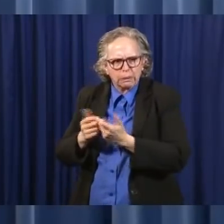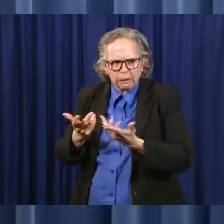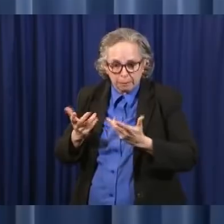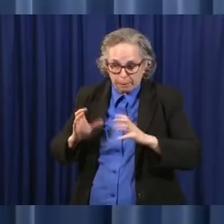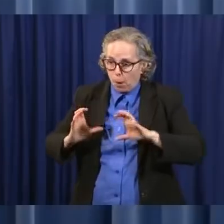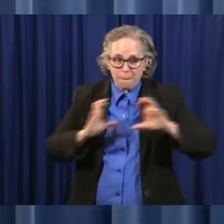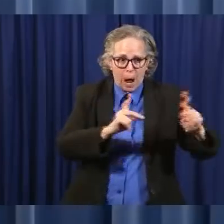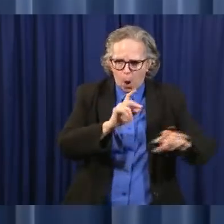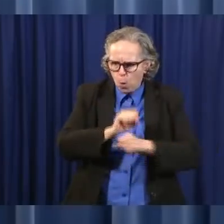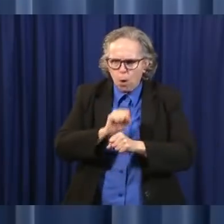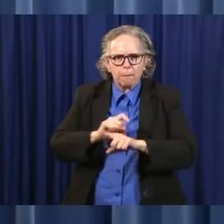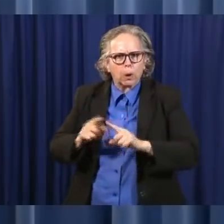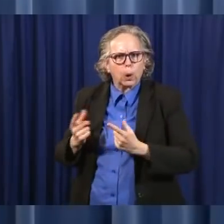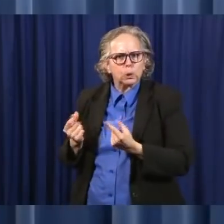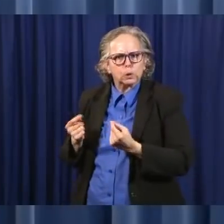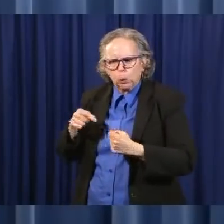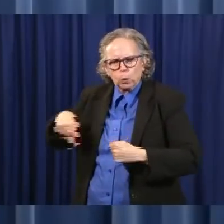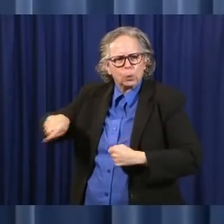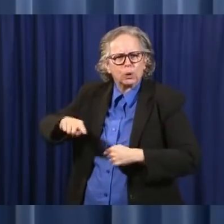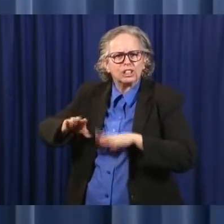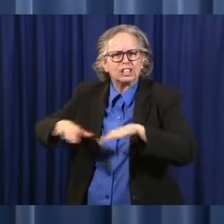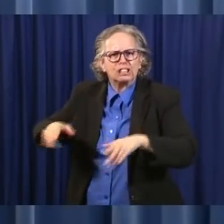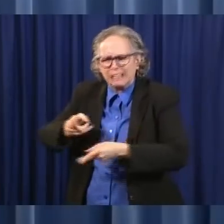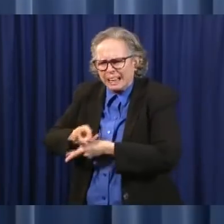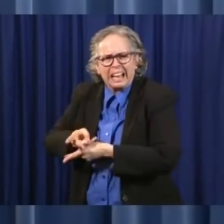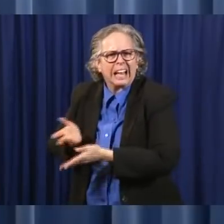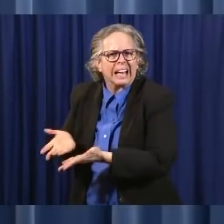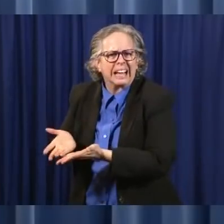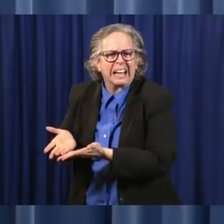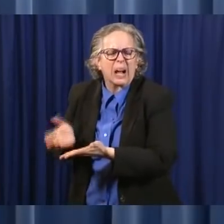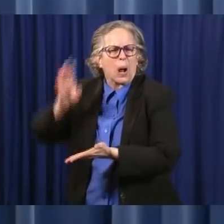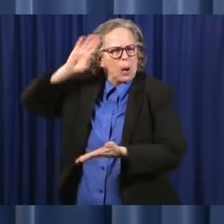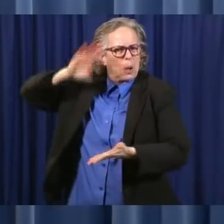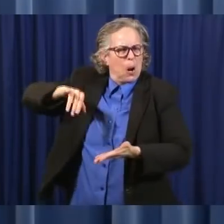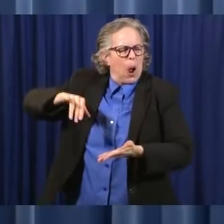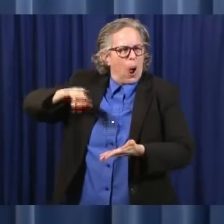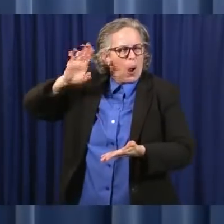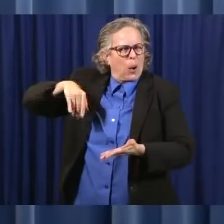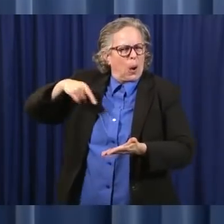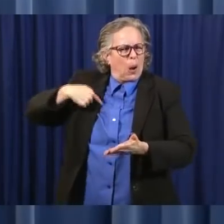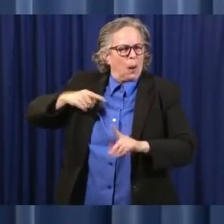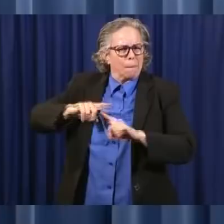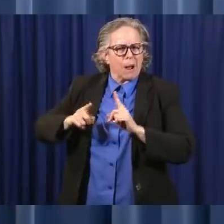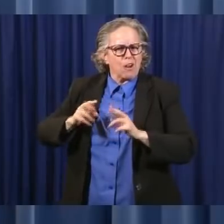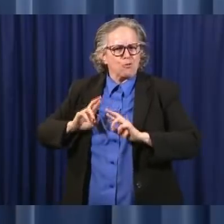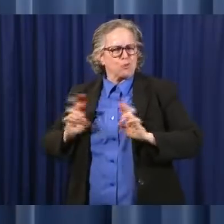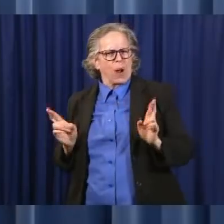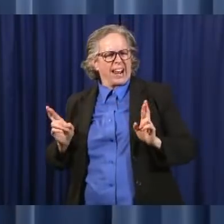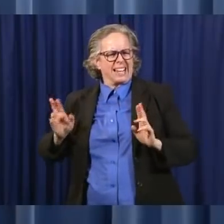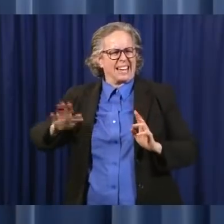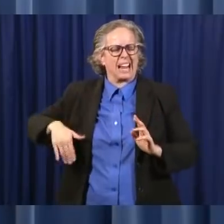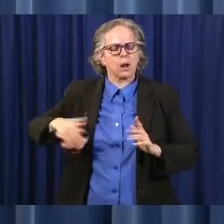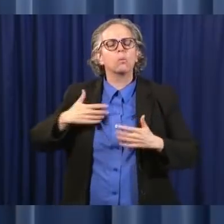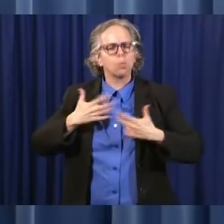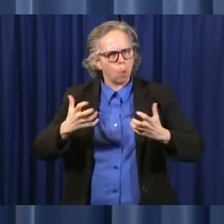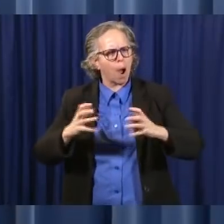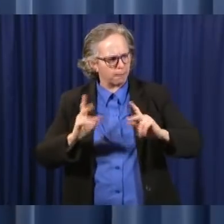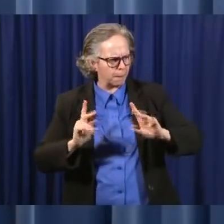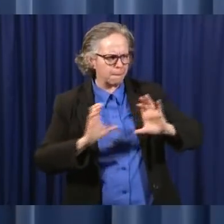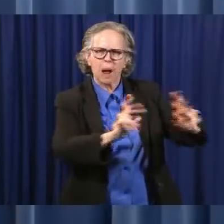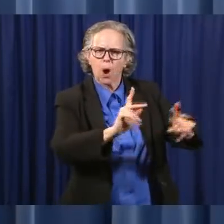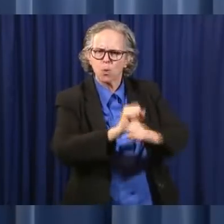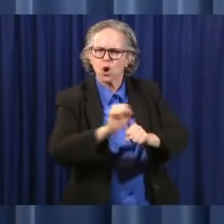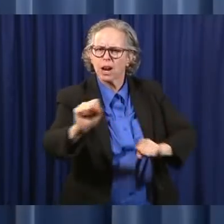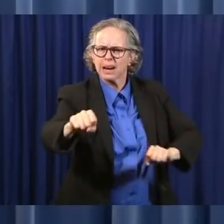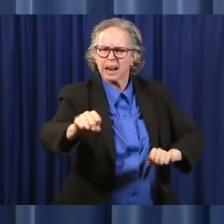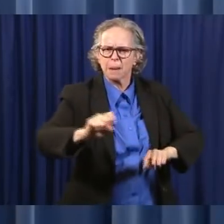child care is absolutely an essential part of people being able to go back to work.